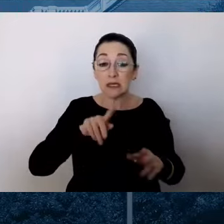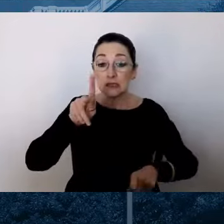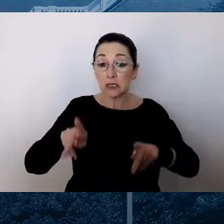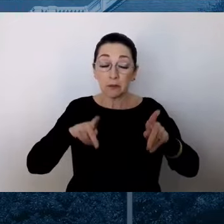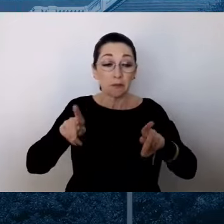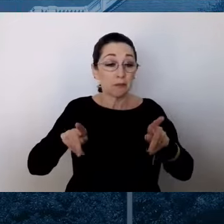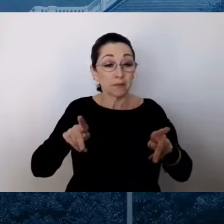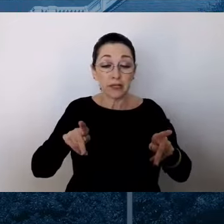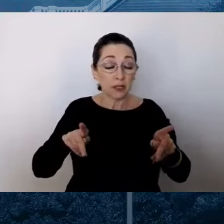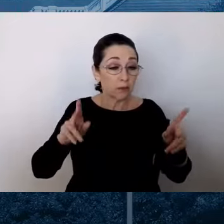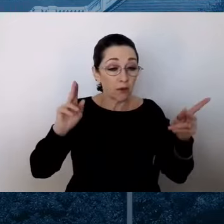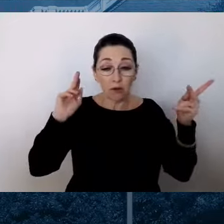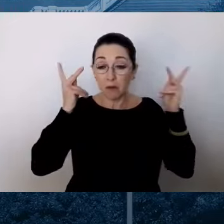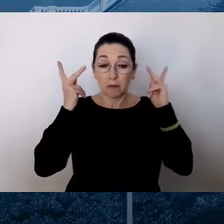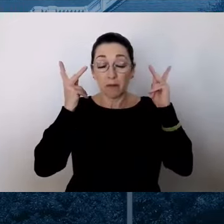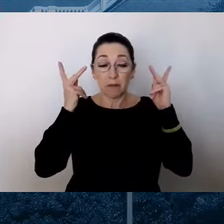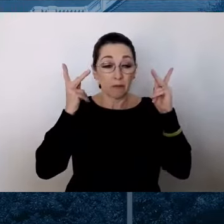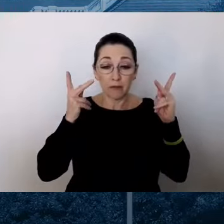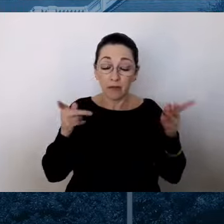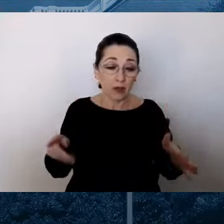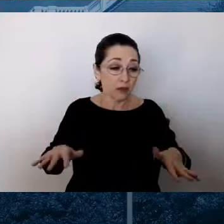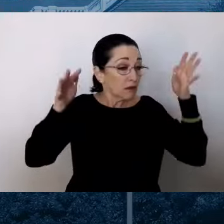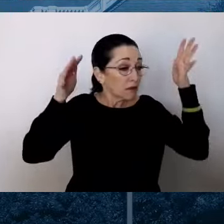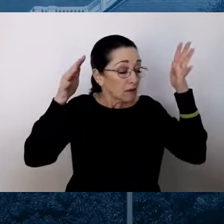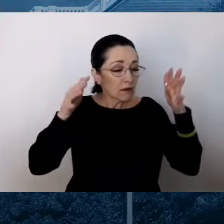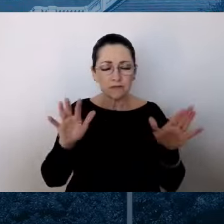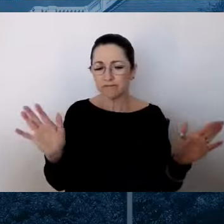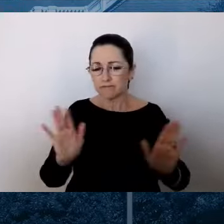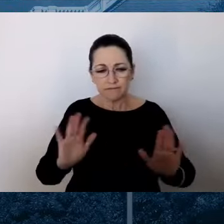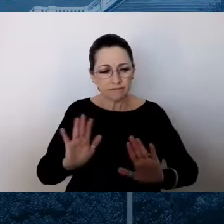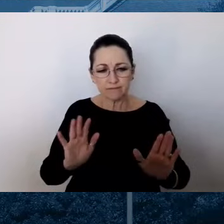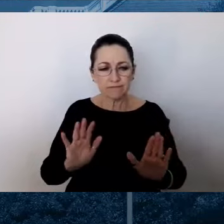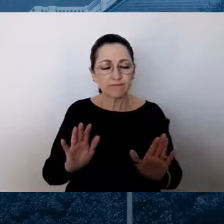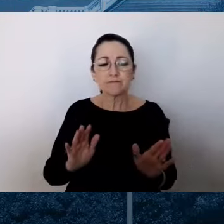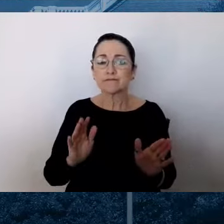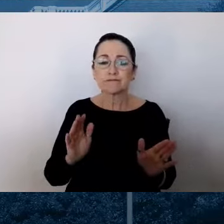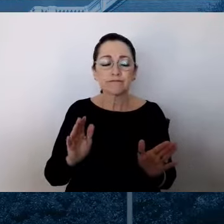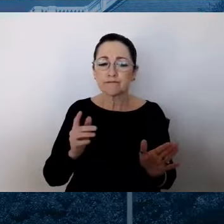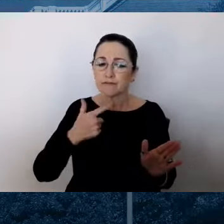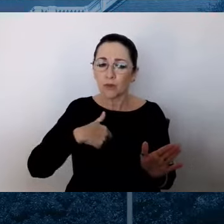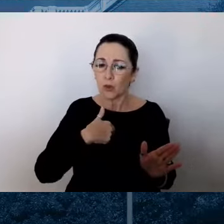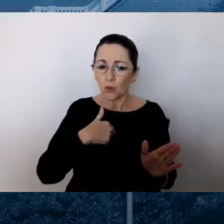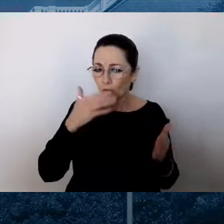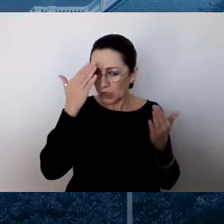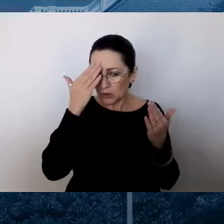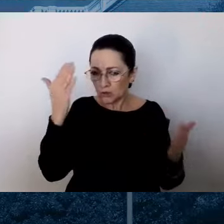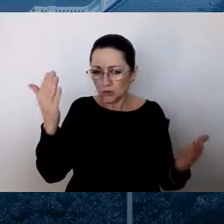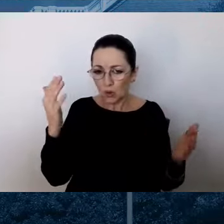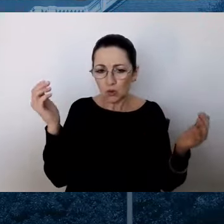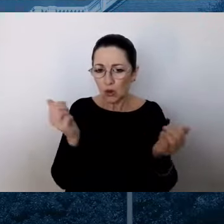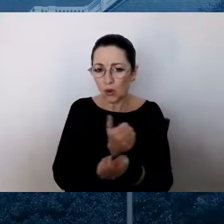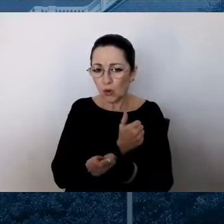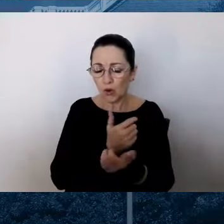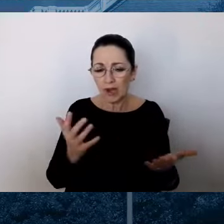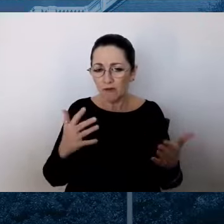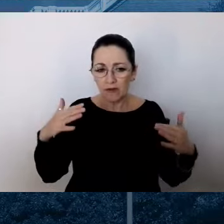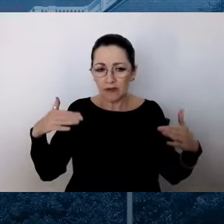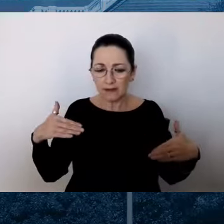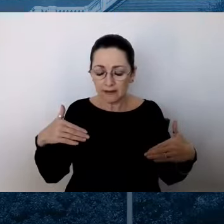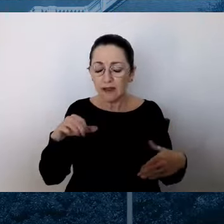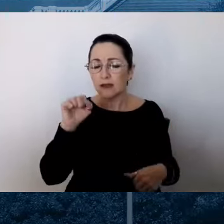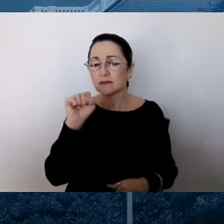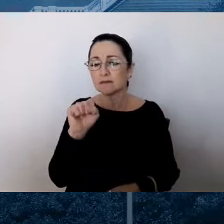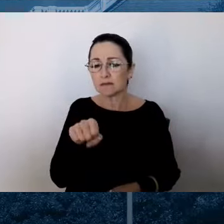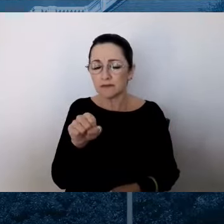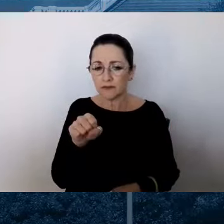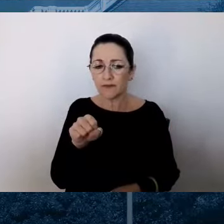we don't know yet about this particular variant, like how transmissible it is. Early indications are that it moves quickly, but we just